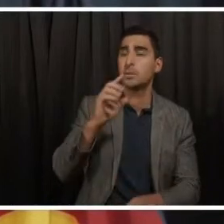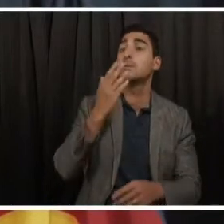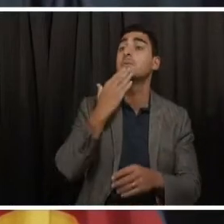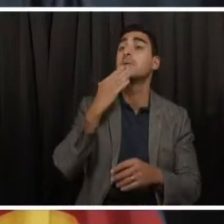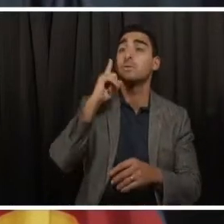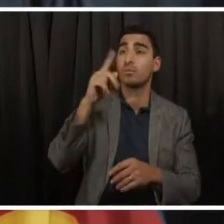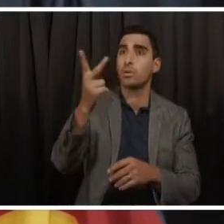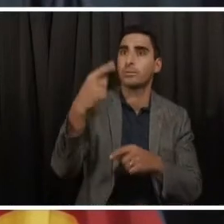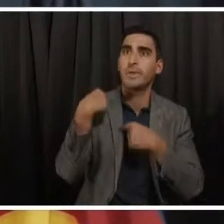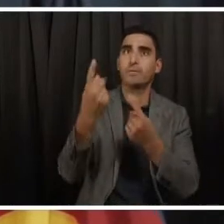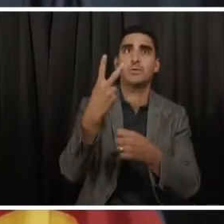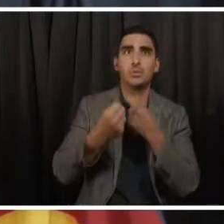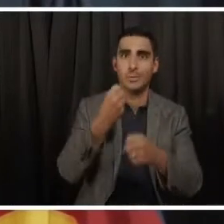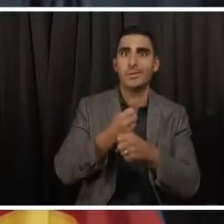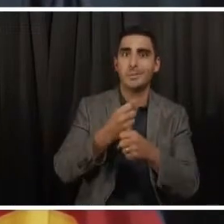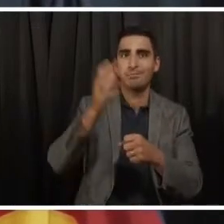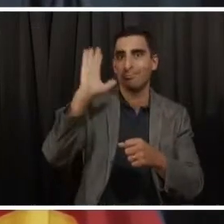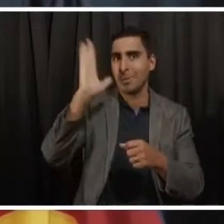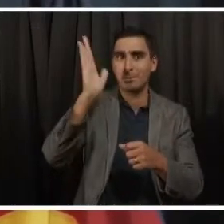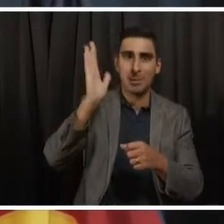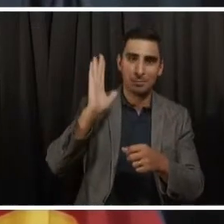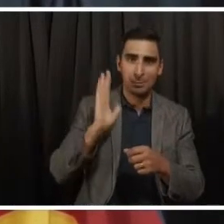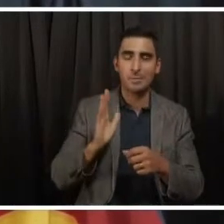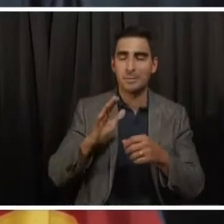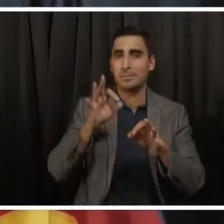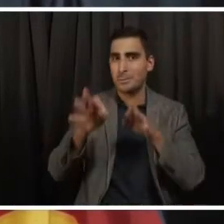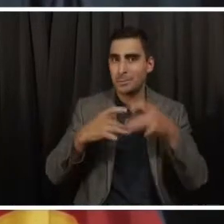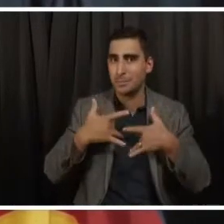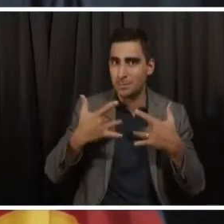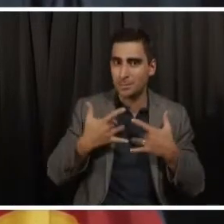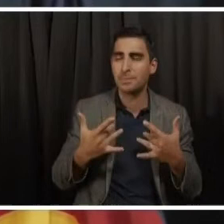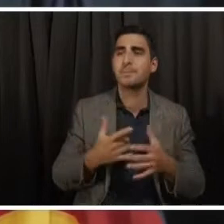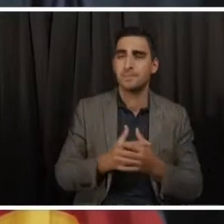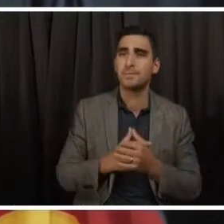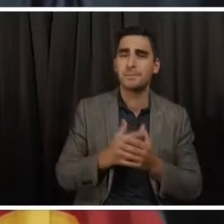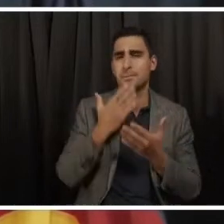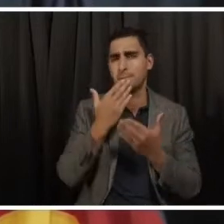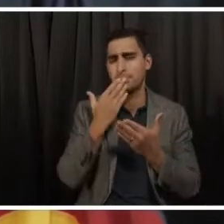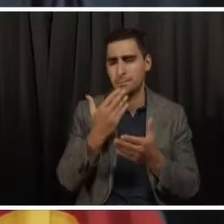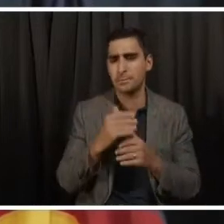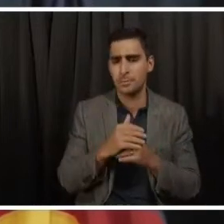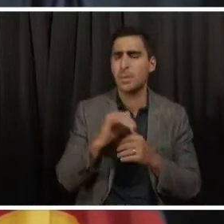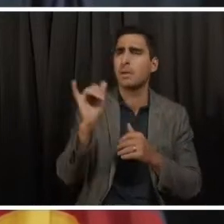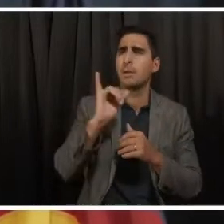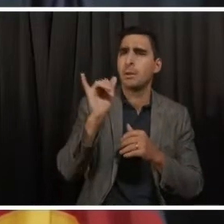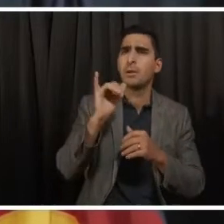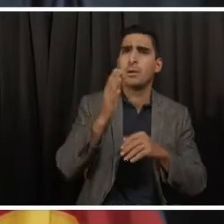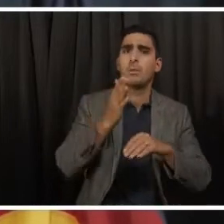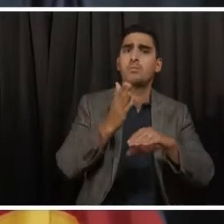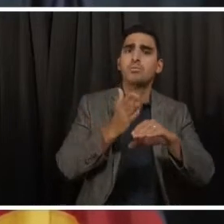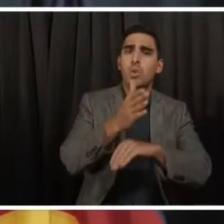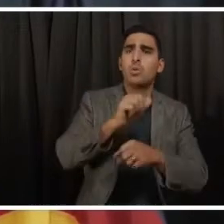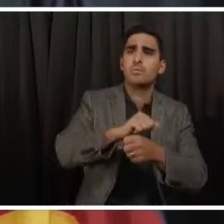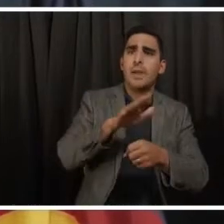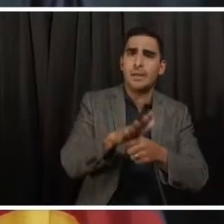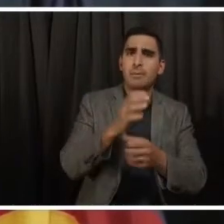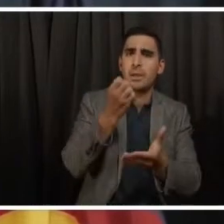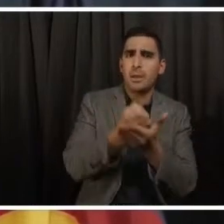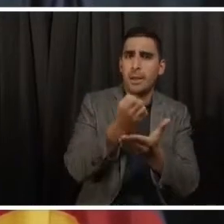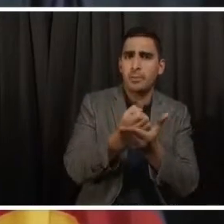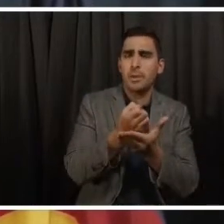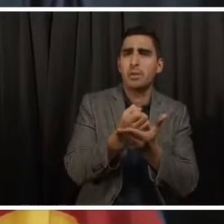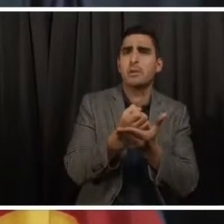briefings for almost 2 years now. Questions on COVID-19 hospitalizations and post-pandemic economy in the